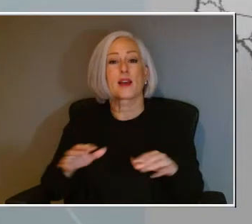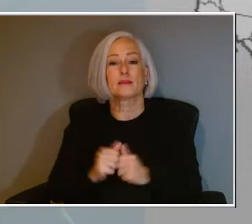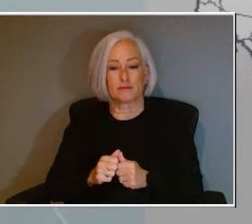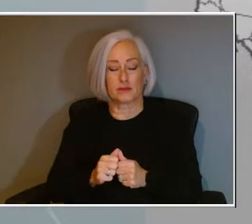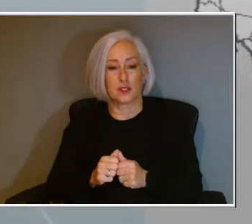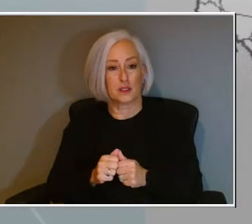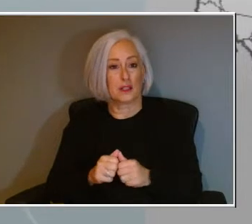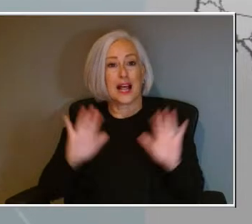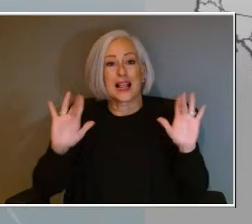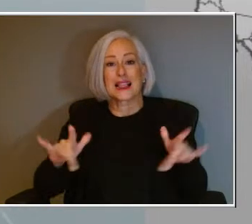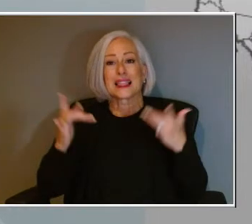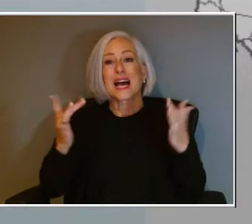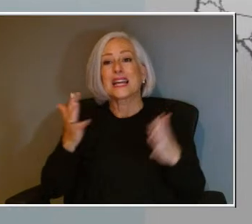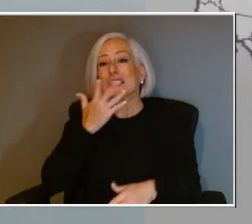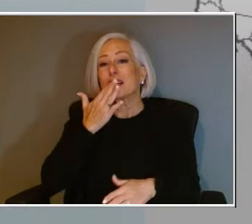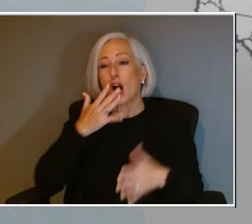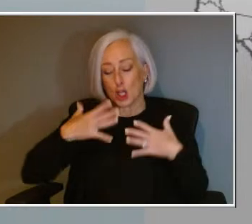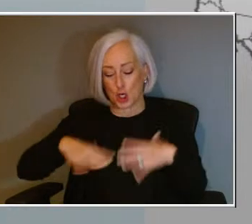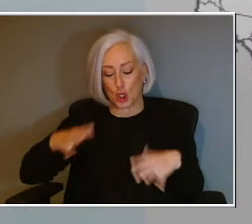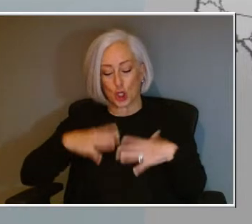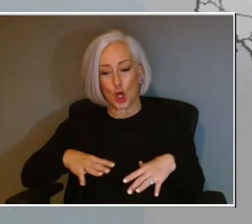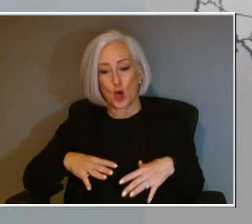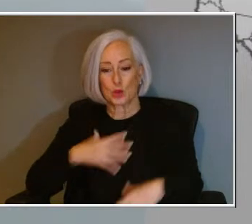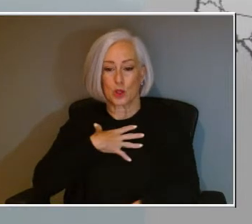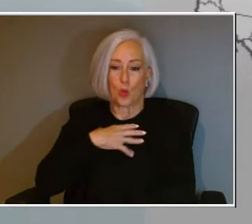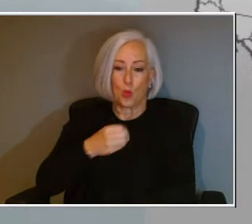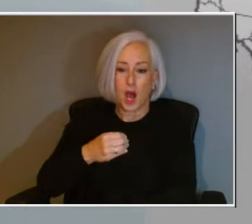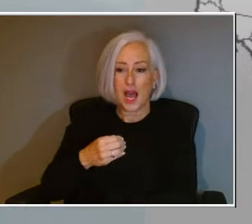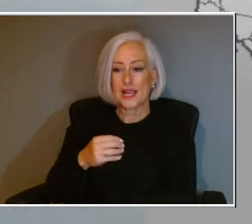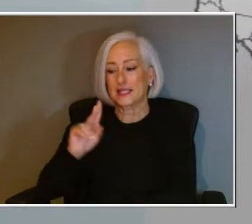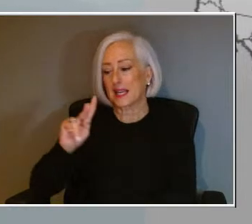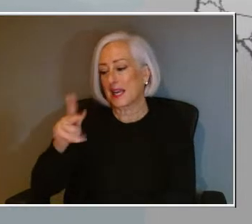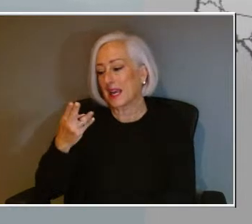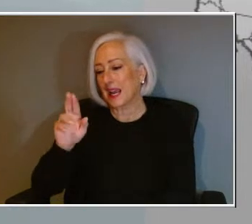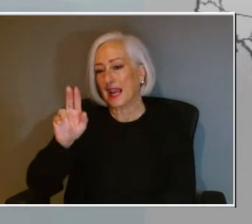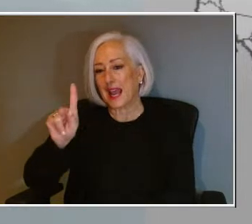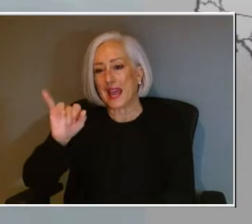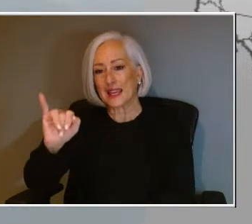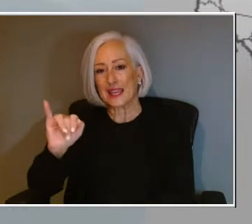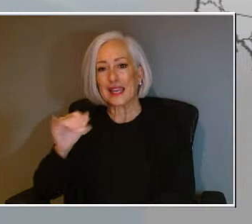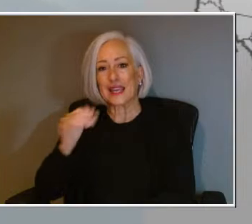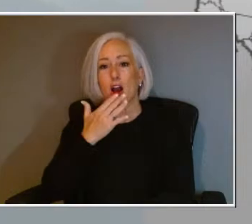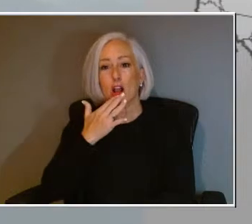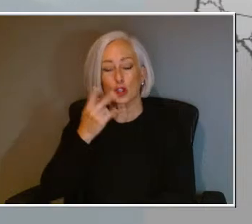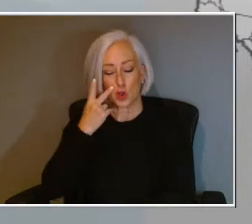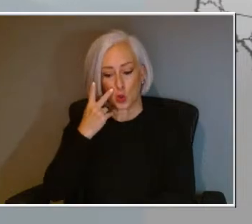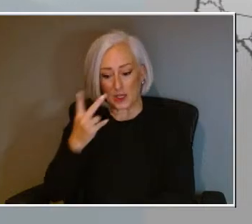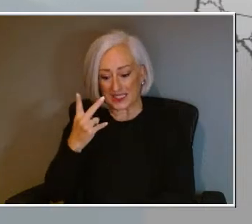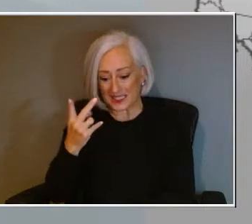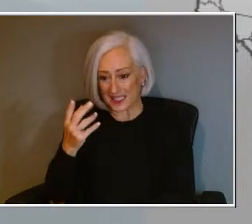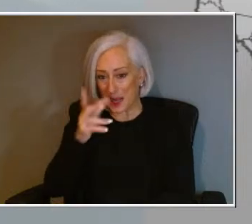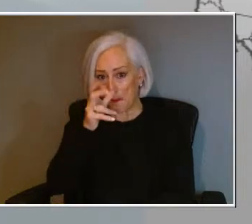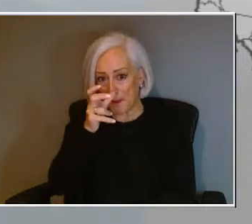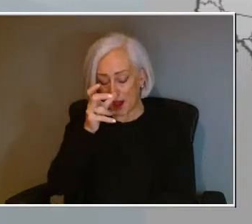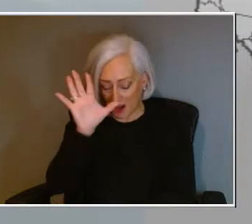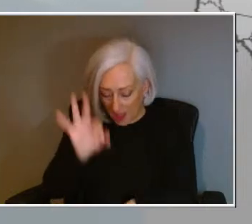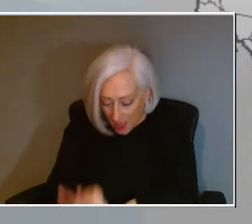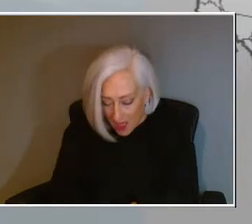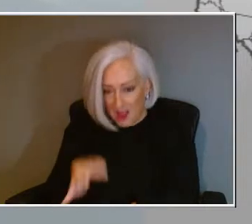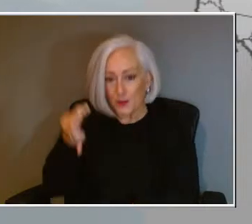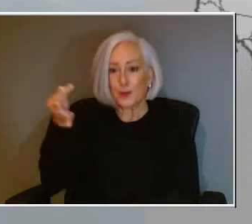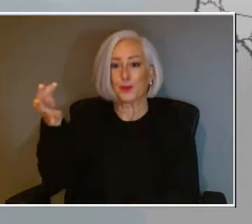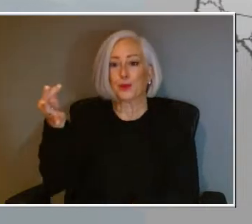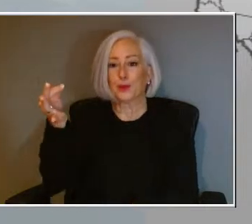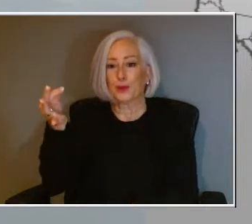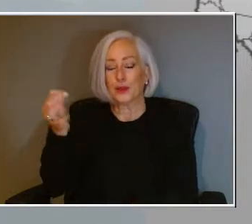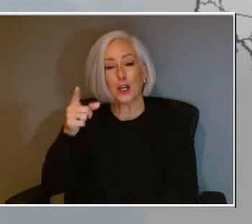light-colored clothes, either white or light khaki, so you can easily see them. If you are out, when you come home, do tick checks. But of